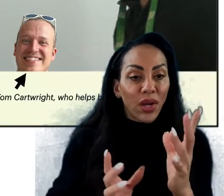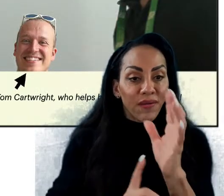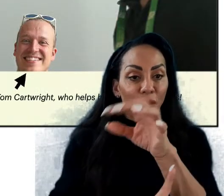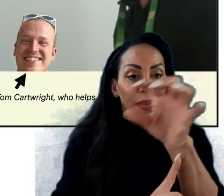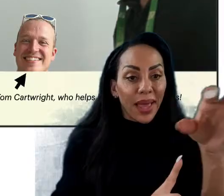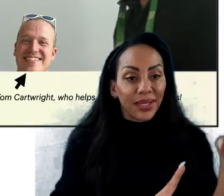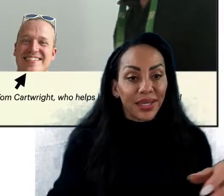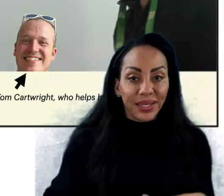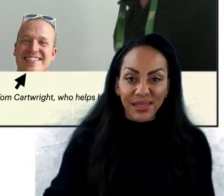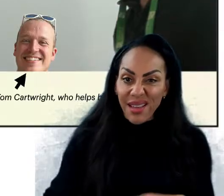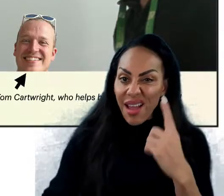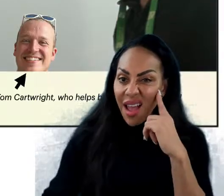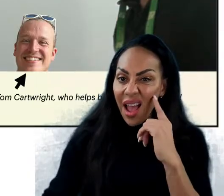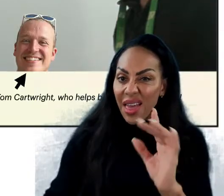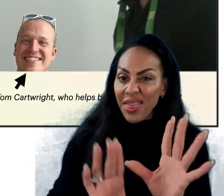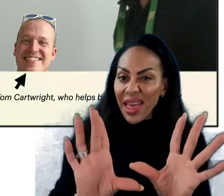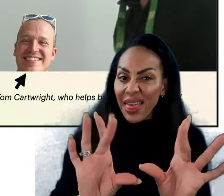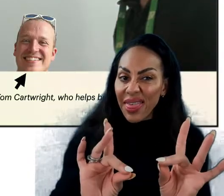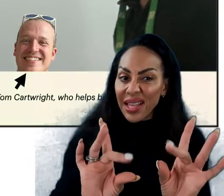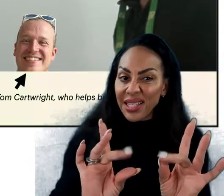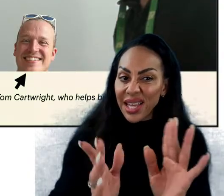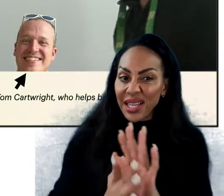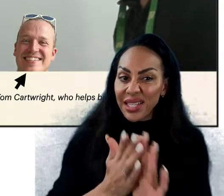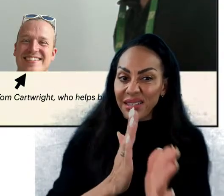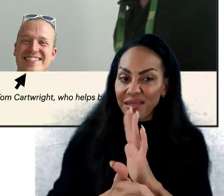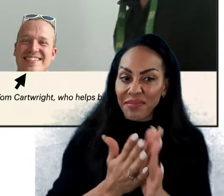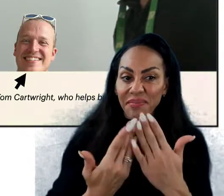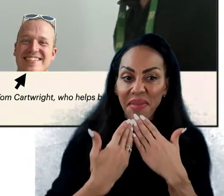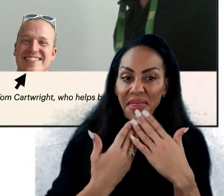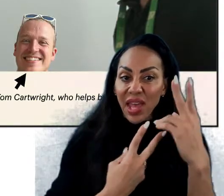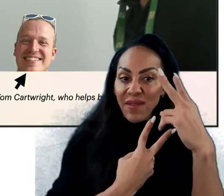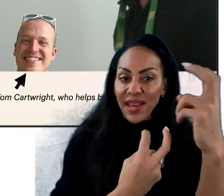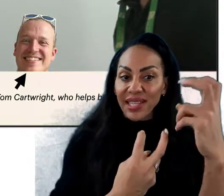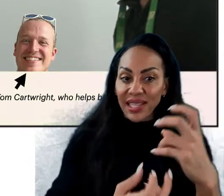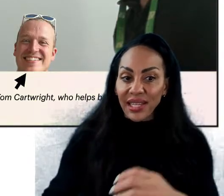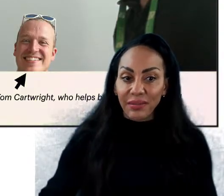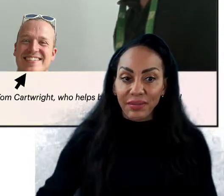I think that's it from us. Thank you very much for listening. Cheers. Thank you.